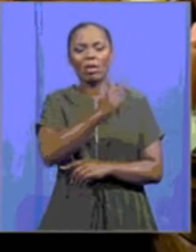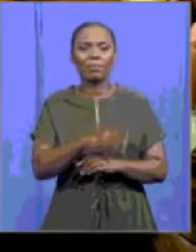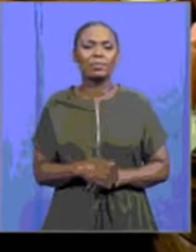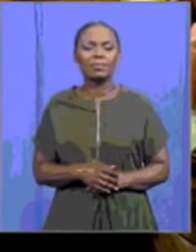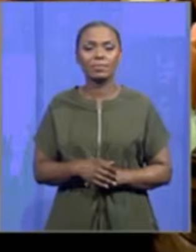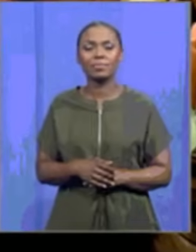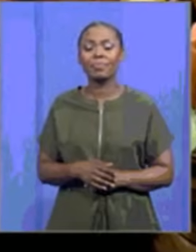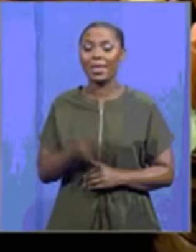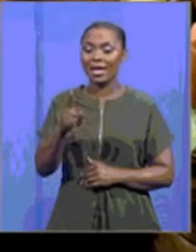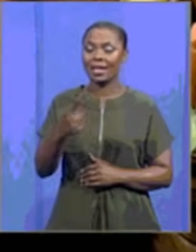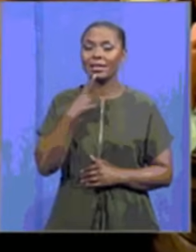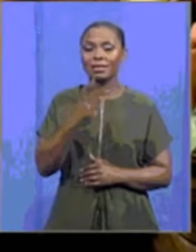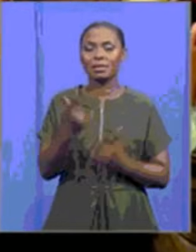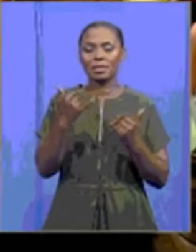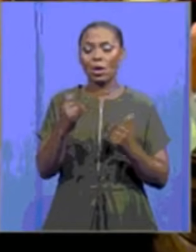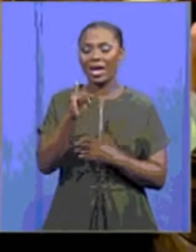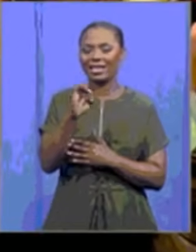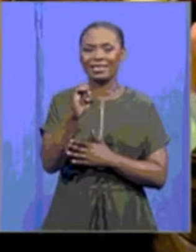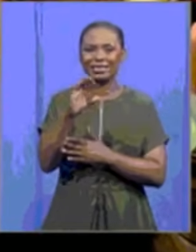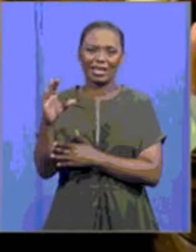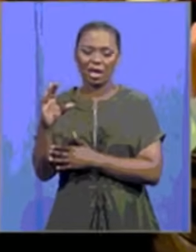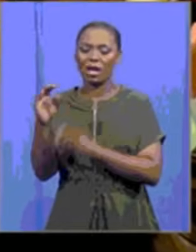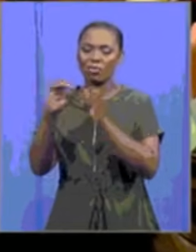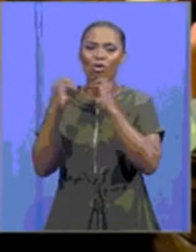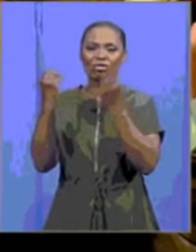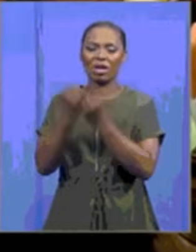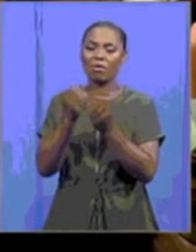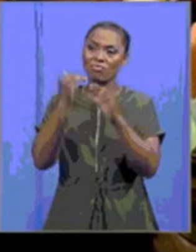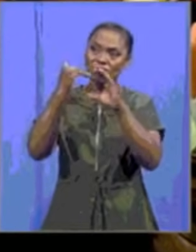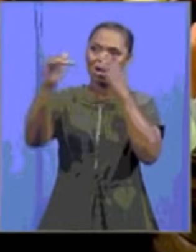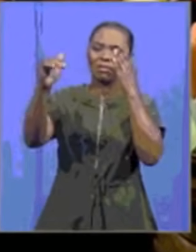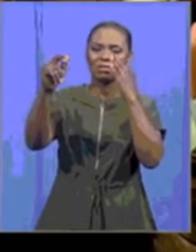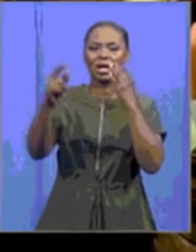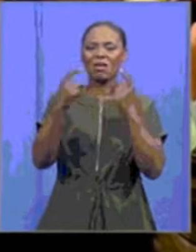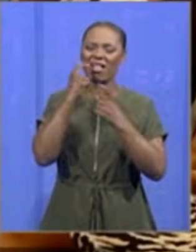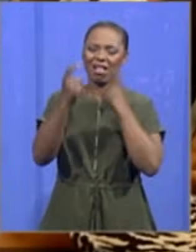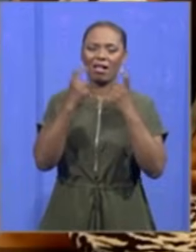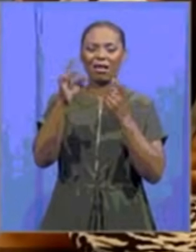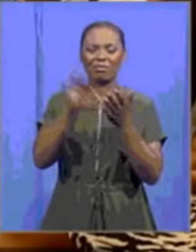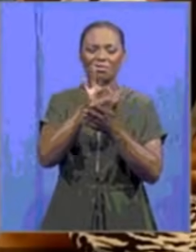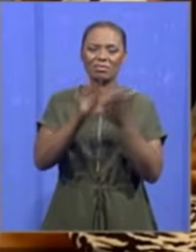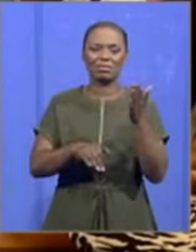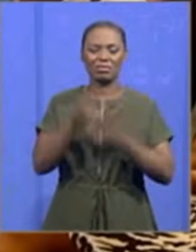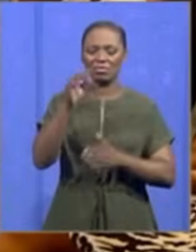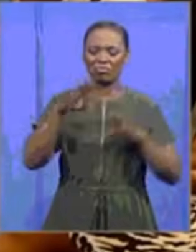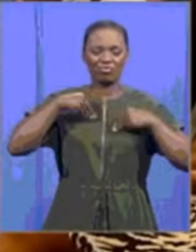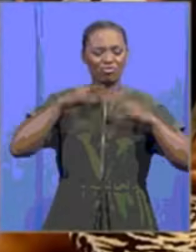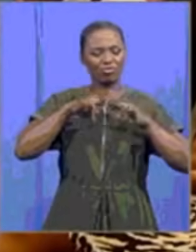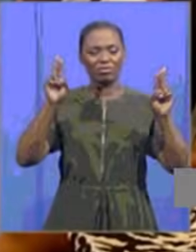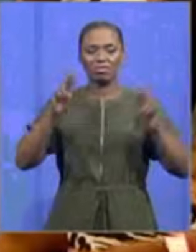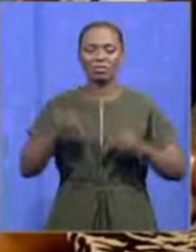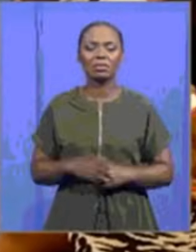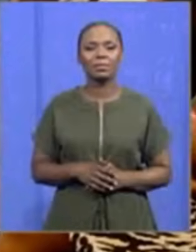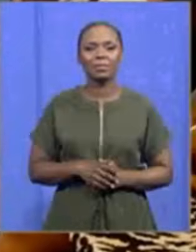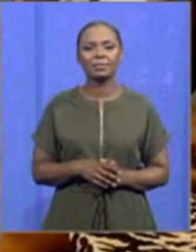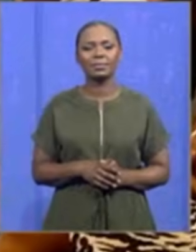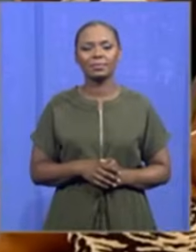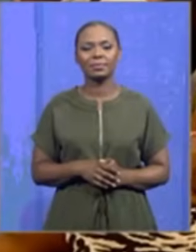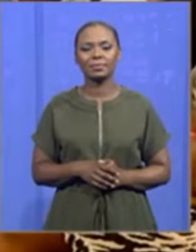tlo ngwalela mokgatlo wa dikgetho wa IEC go ipobola kgahlano le dipoelo tša dikgetho. Ke Mahlatse Phaladimo, ditabeng tša